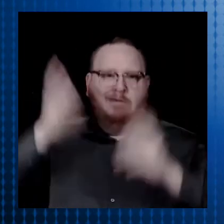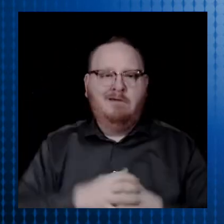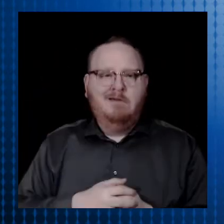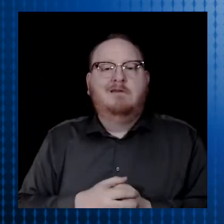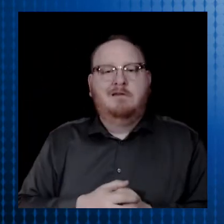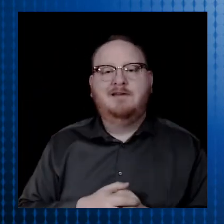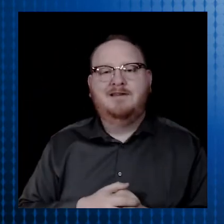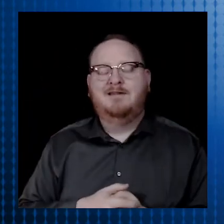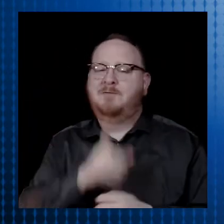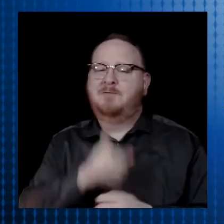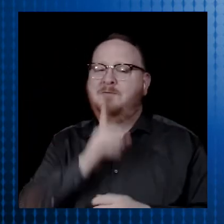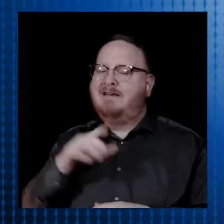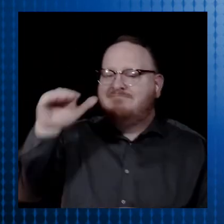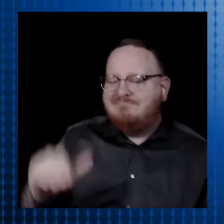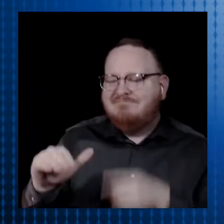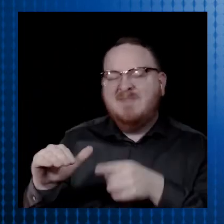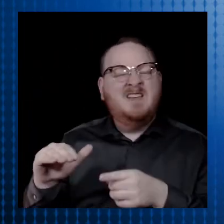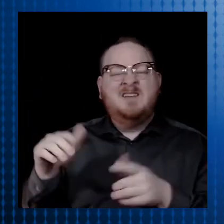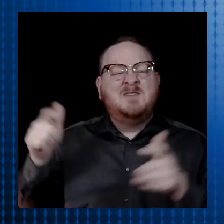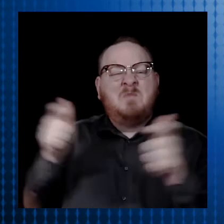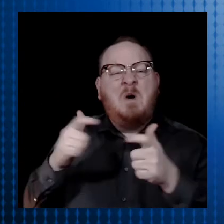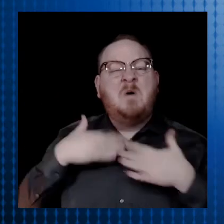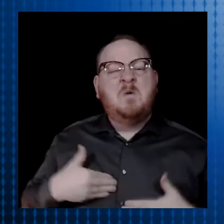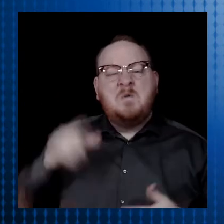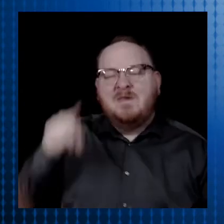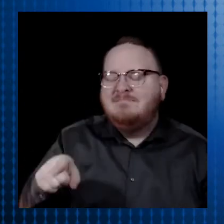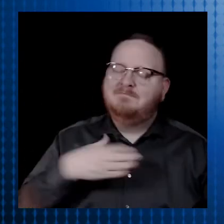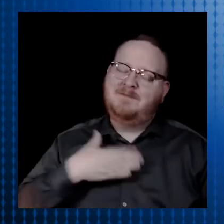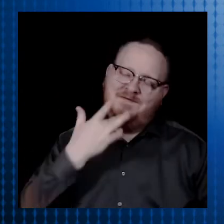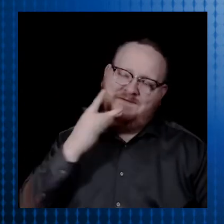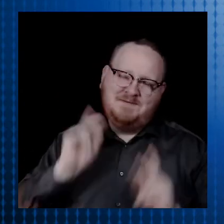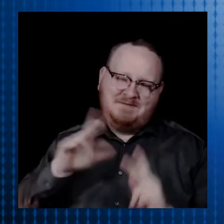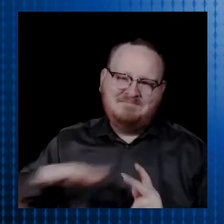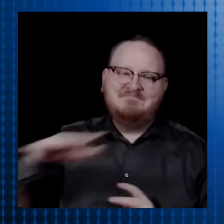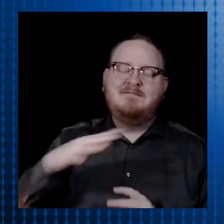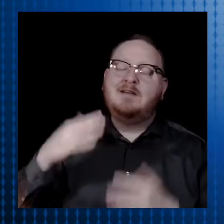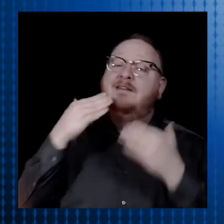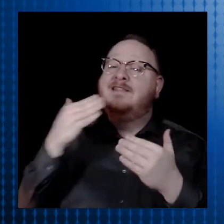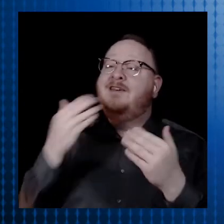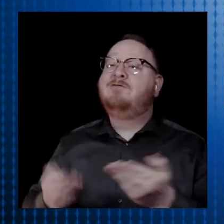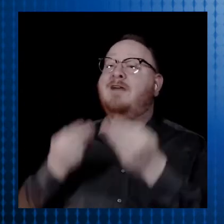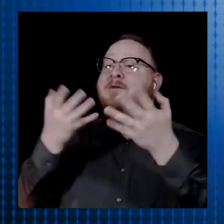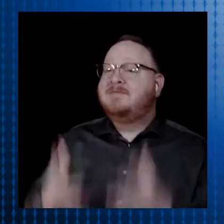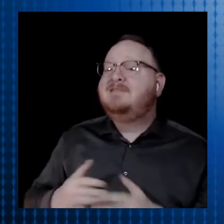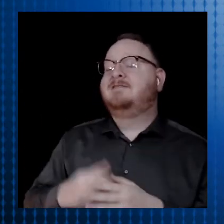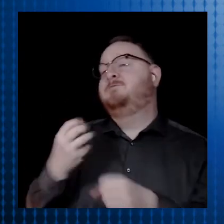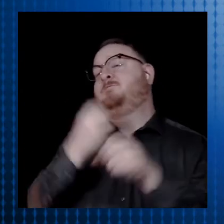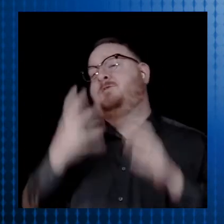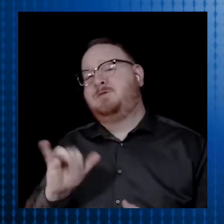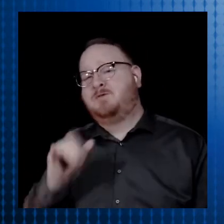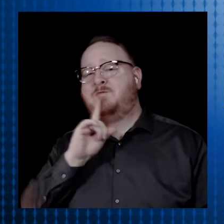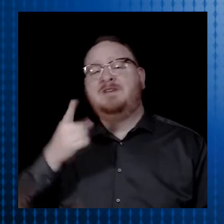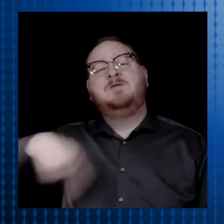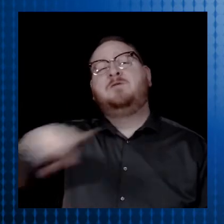my favorite people. Thank you again for this award, and to all the other nominees and winners. We're all superstars in our kids' eyes, and that is the